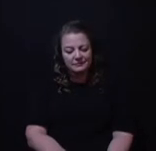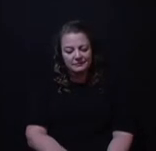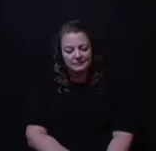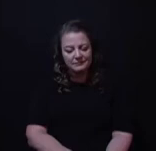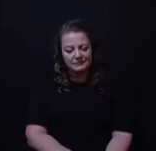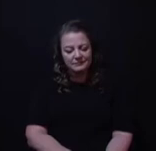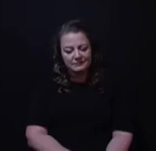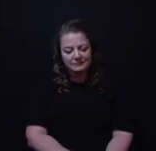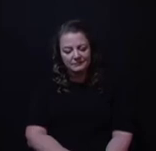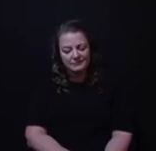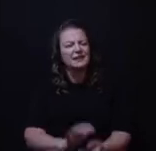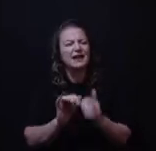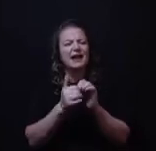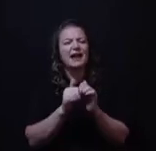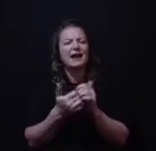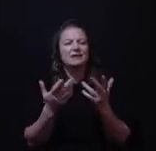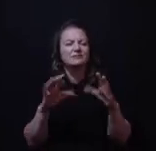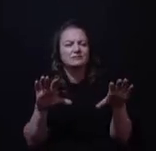How does this break down?